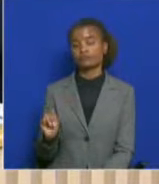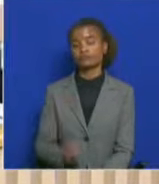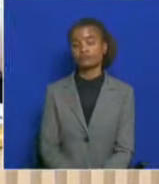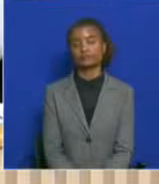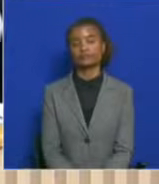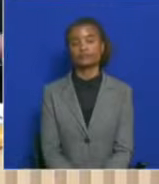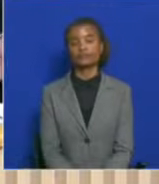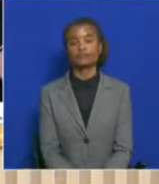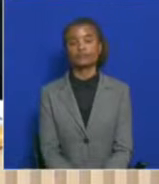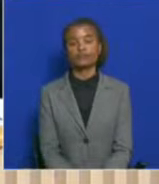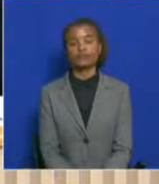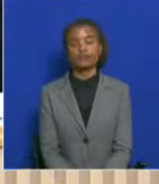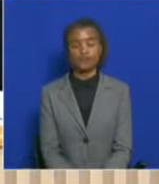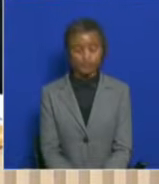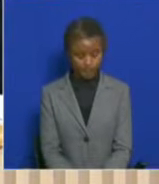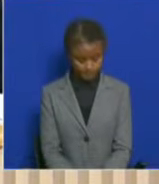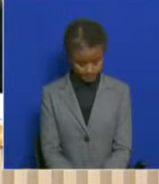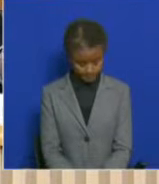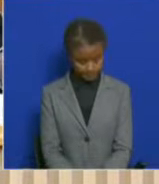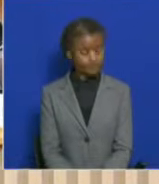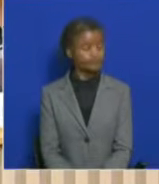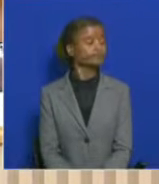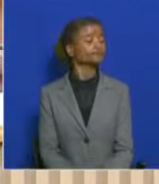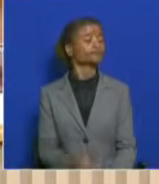Thank you, Chair.